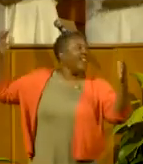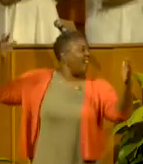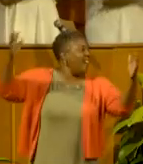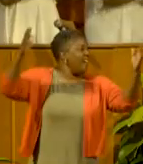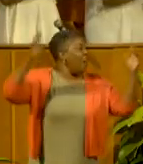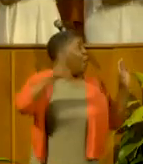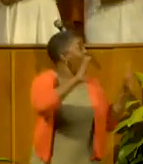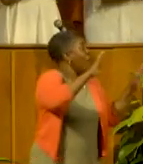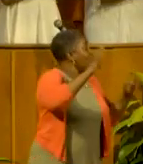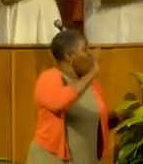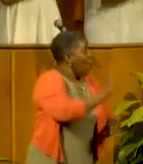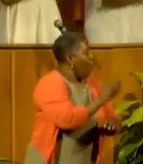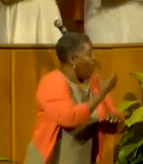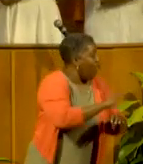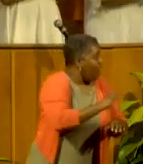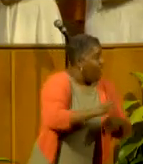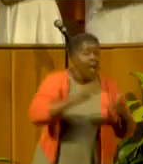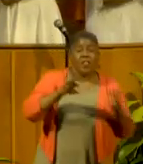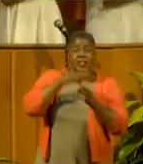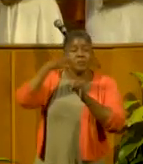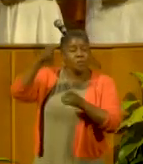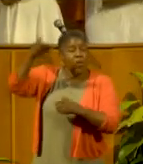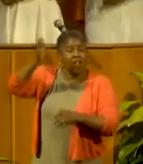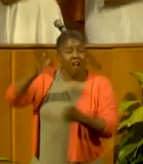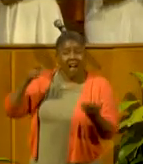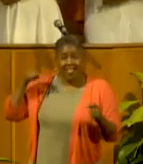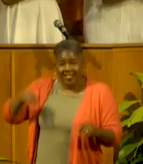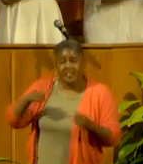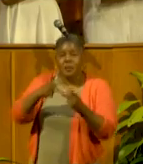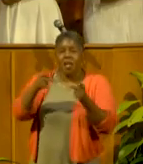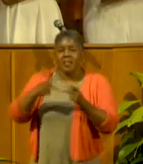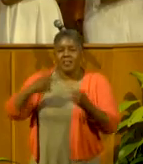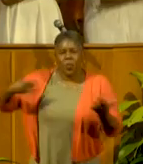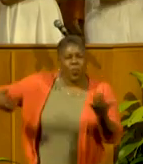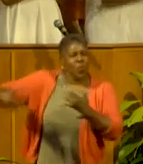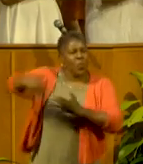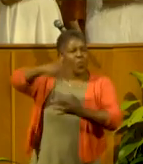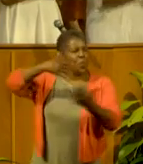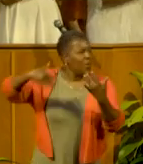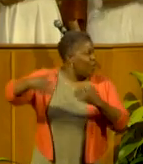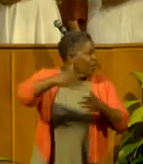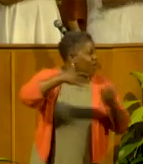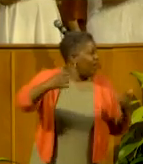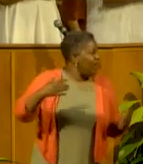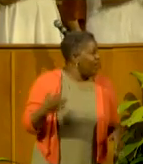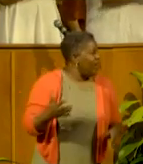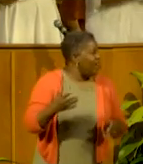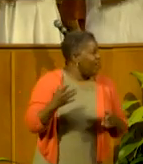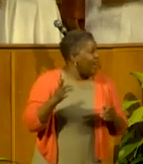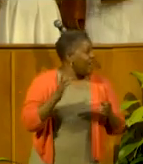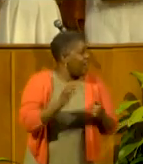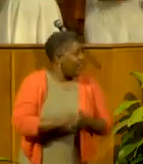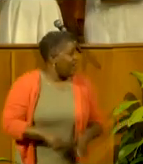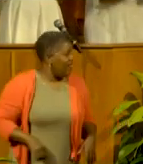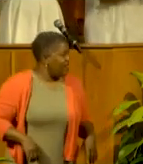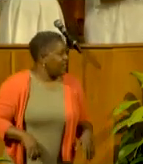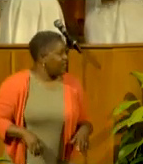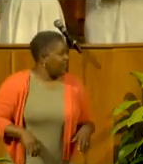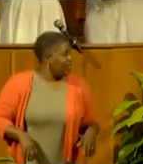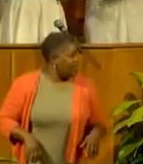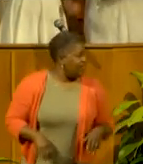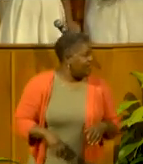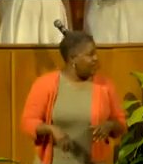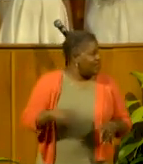choir. For the Spirit of God moving in this place. I see your hands lifted. I'm not gonna stop you. I see